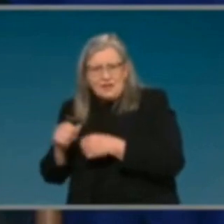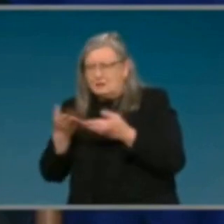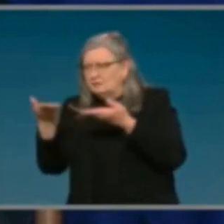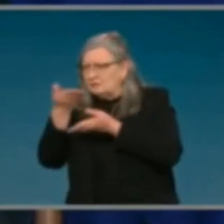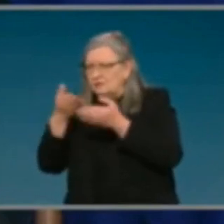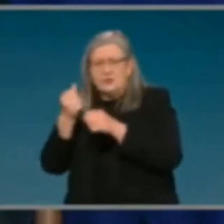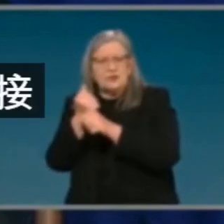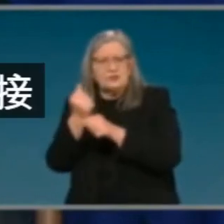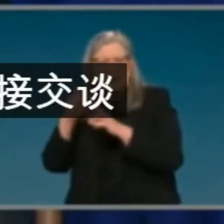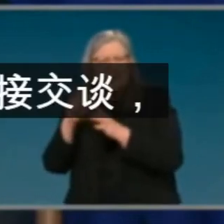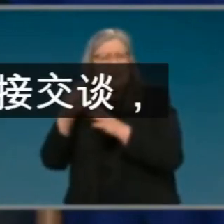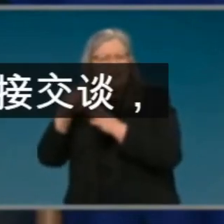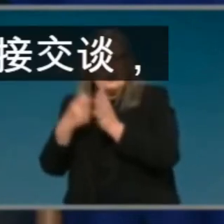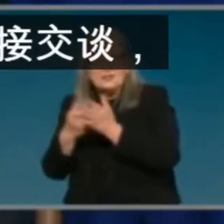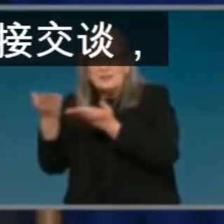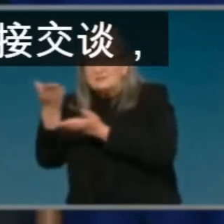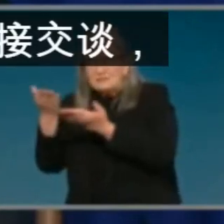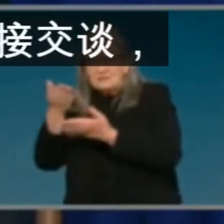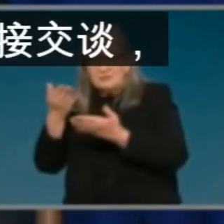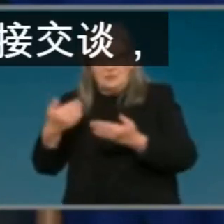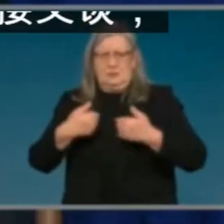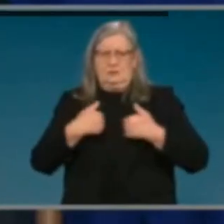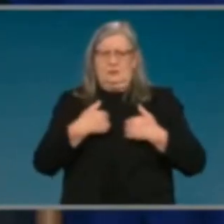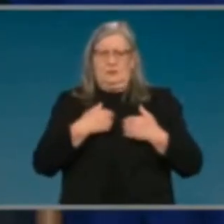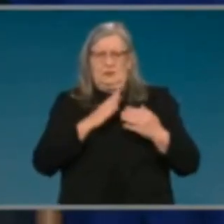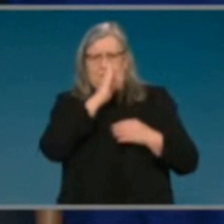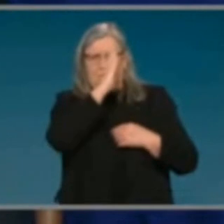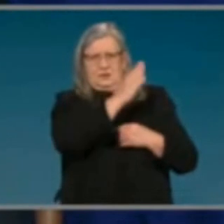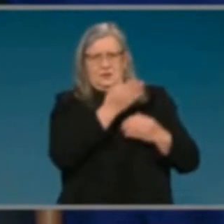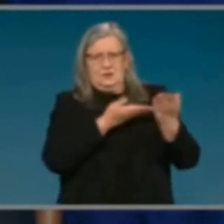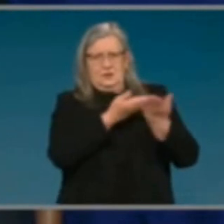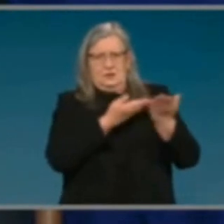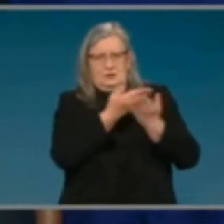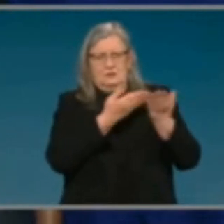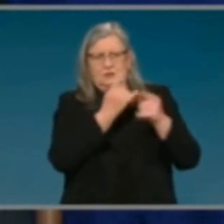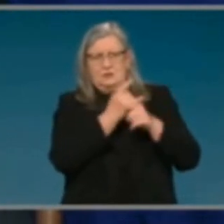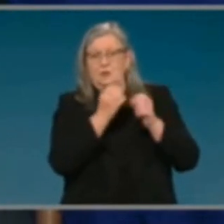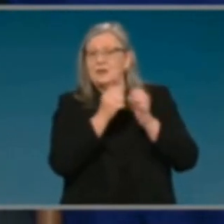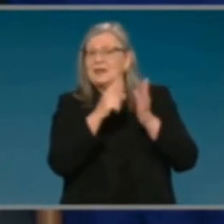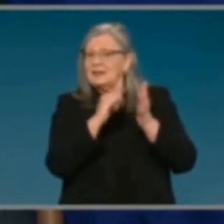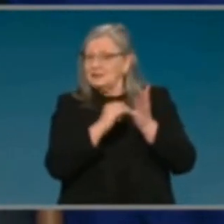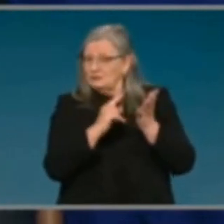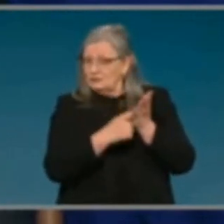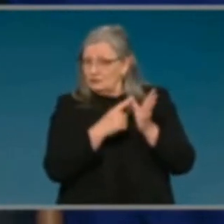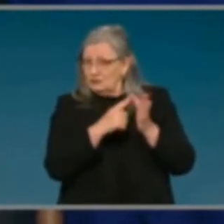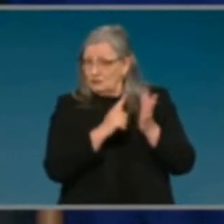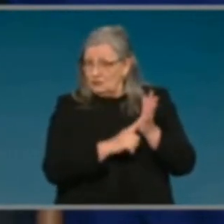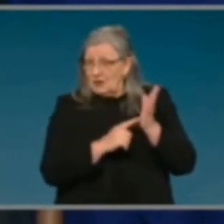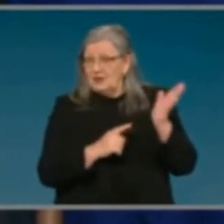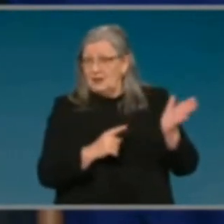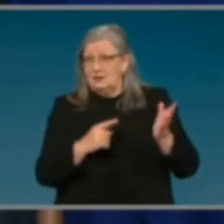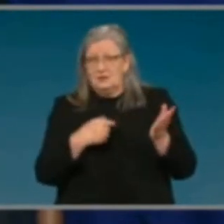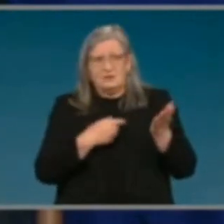deputies, spoke directly with Israel Ministry of Health yesterday and got their thoughts. Very useful and helpful to hear what they were doing, and we